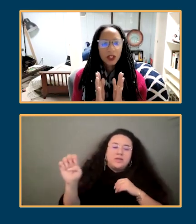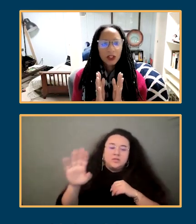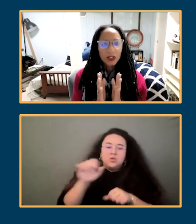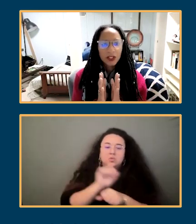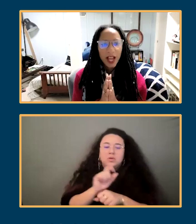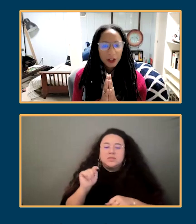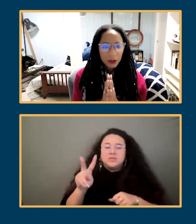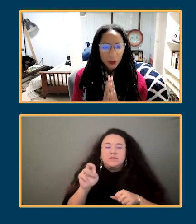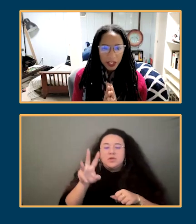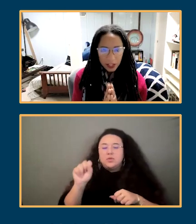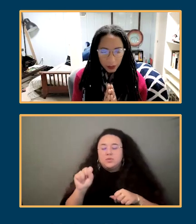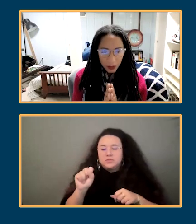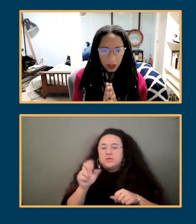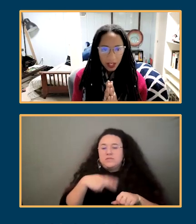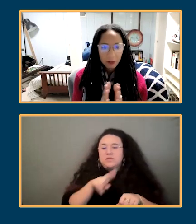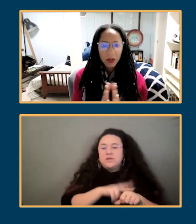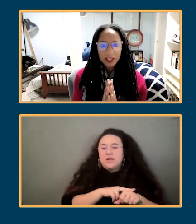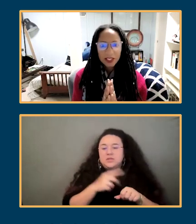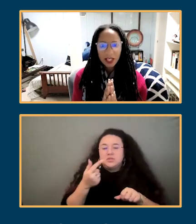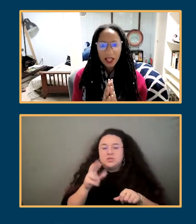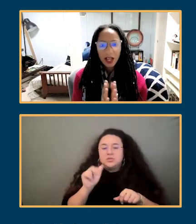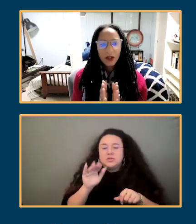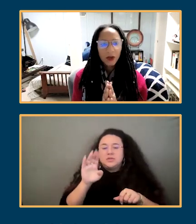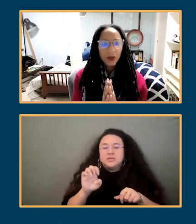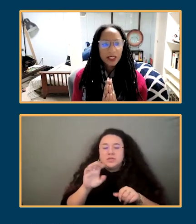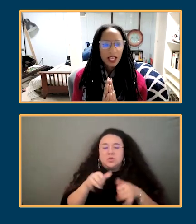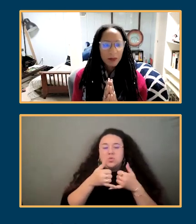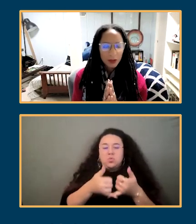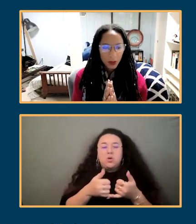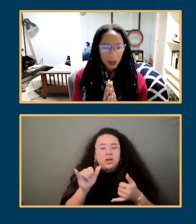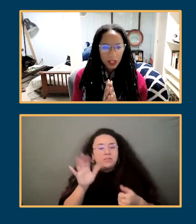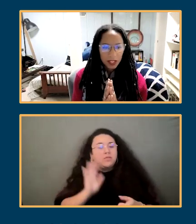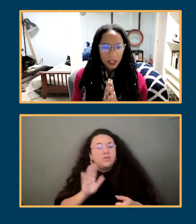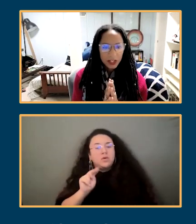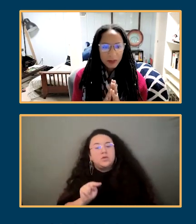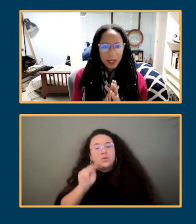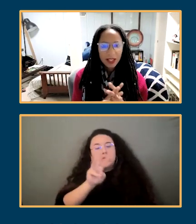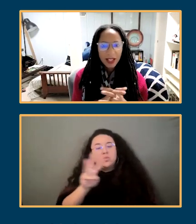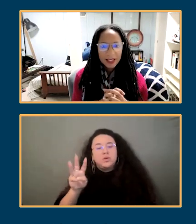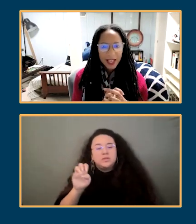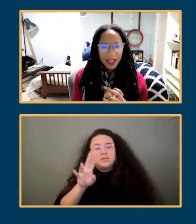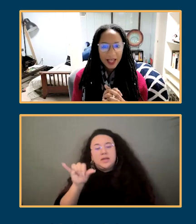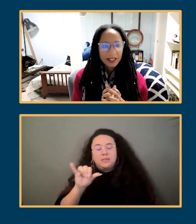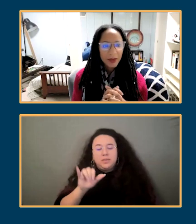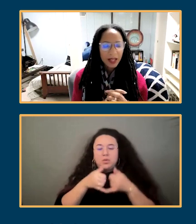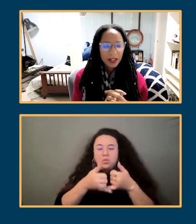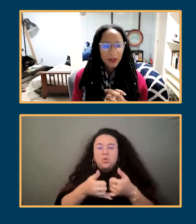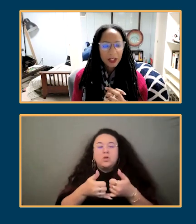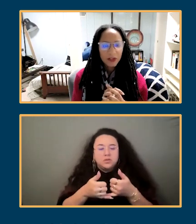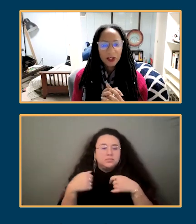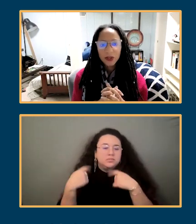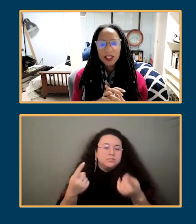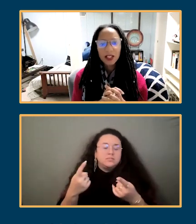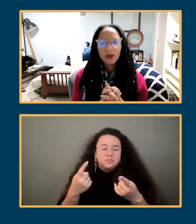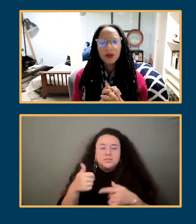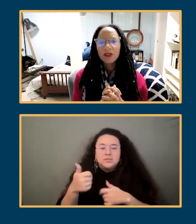TV news earned her a National Gracie Award and previously a Northwest Emmy Award. She has spent the last decade expanding